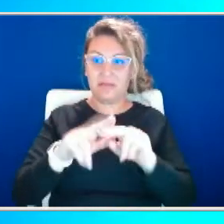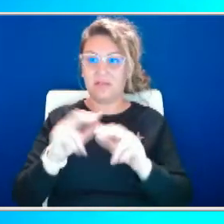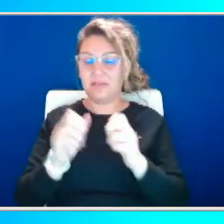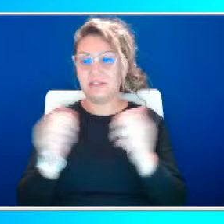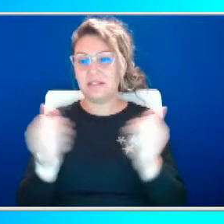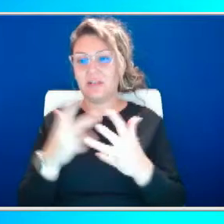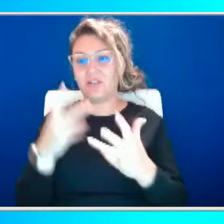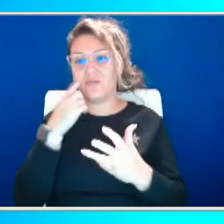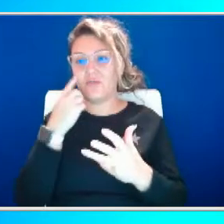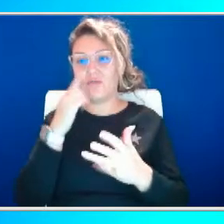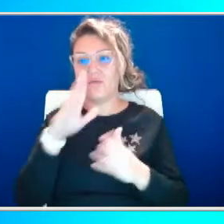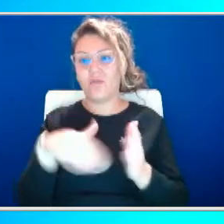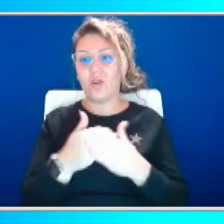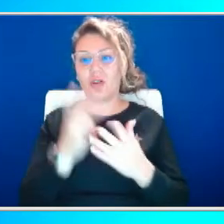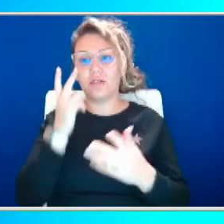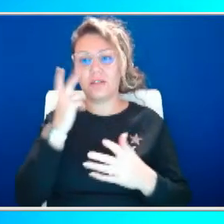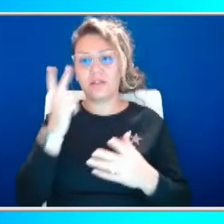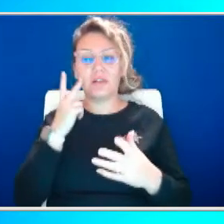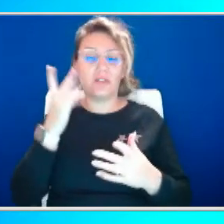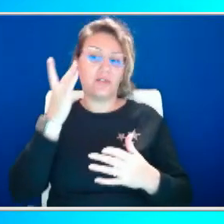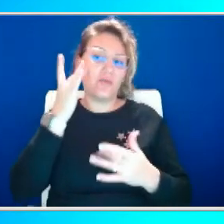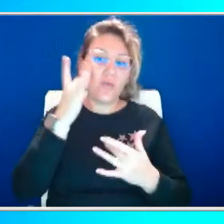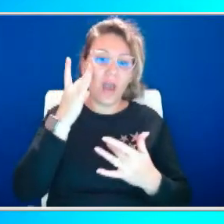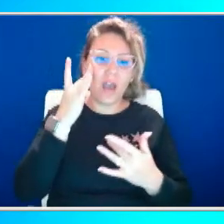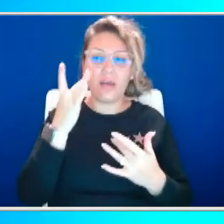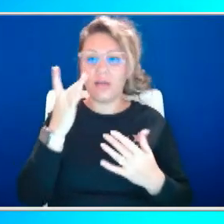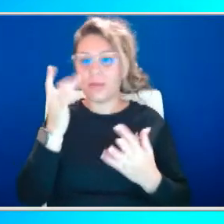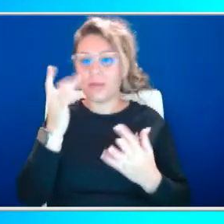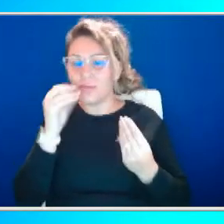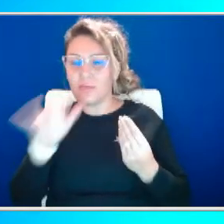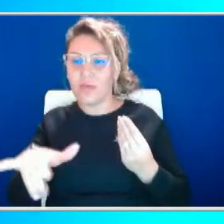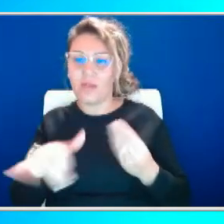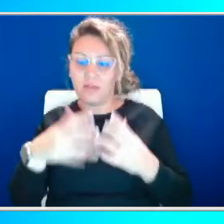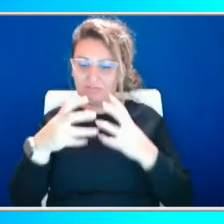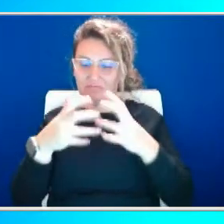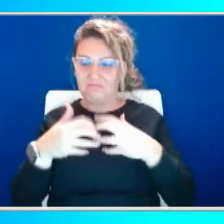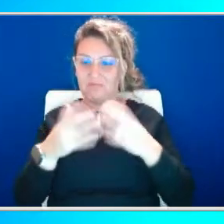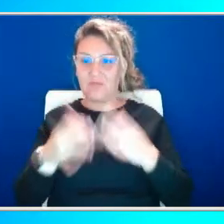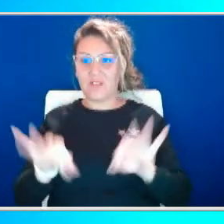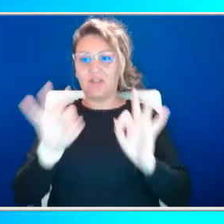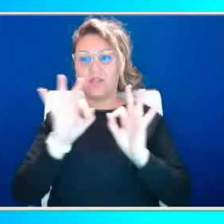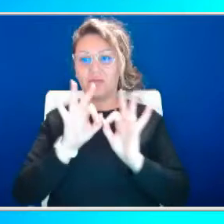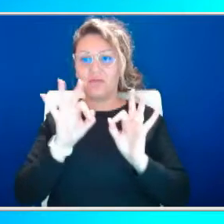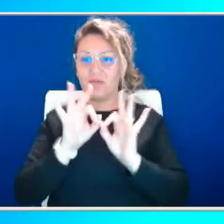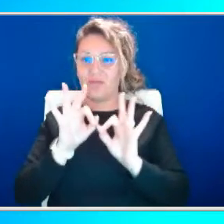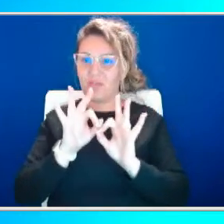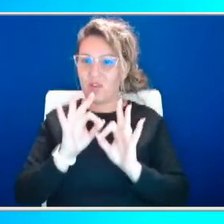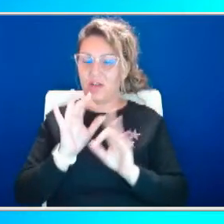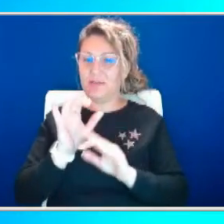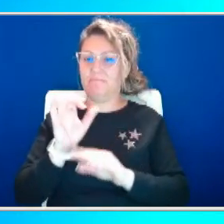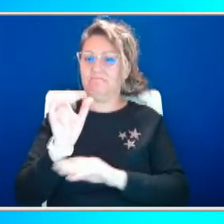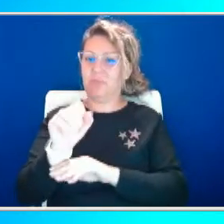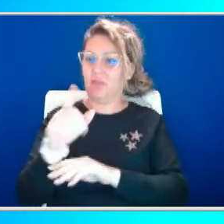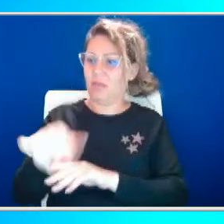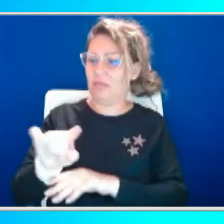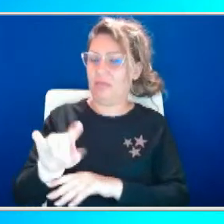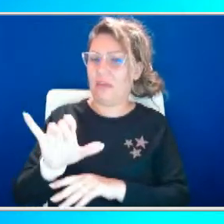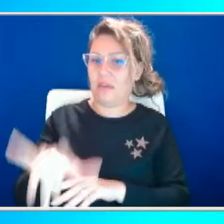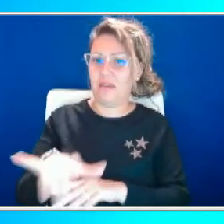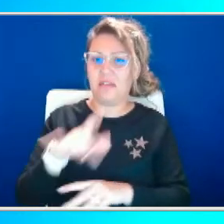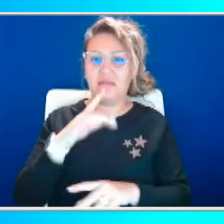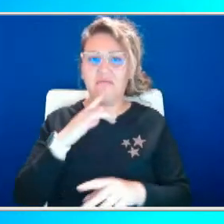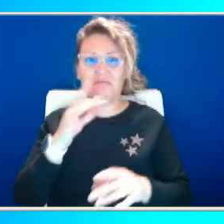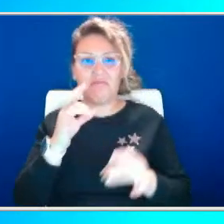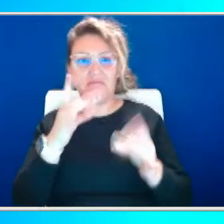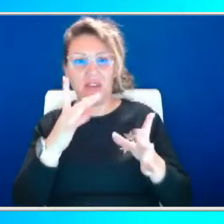So why we think, this device is really important to kind of combat the opioid epidemic is that, this is kind of not like an issue, the